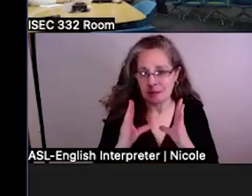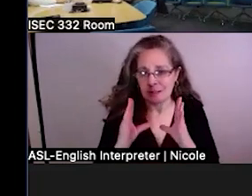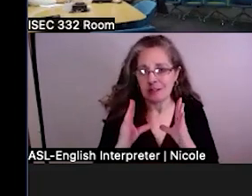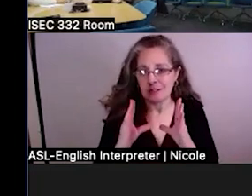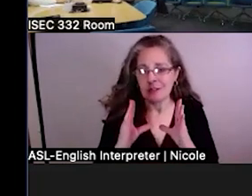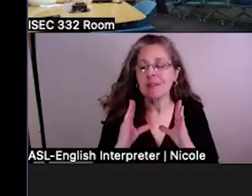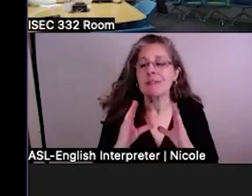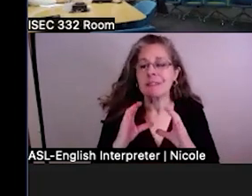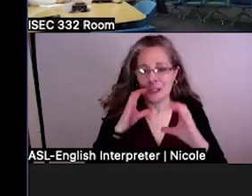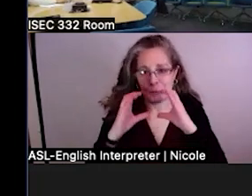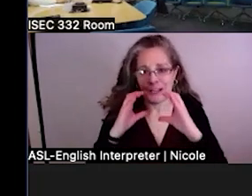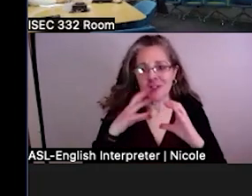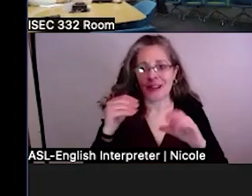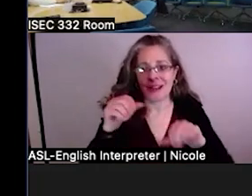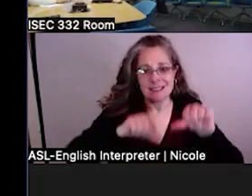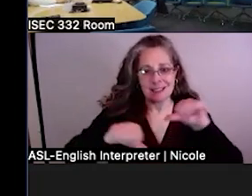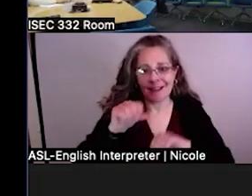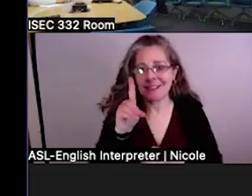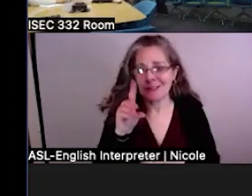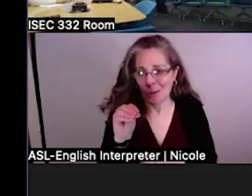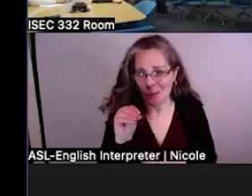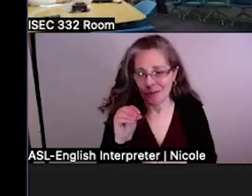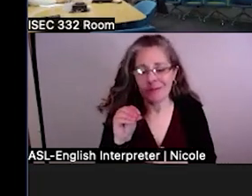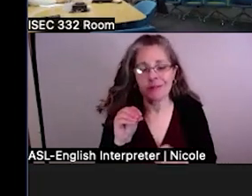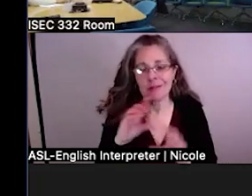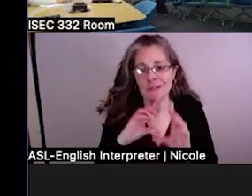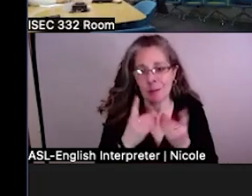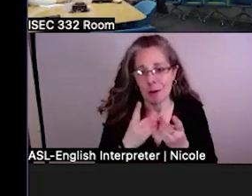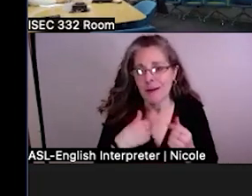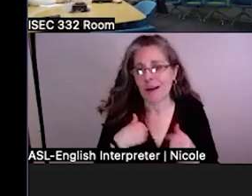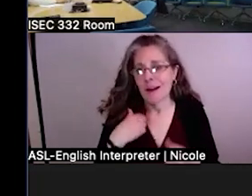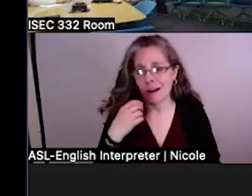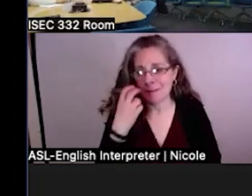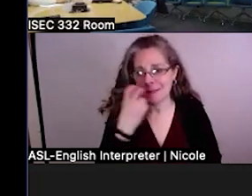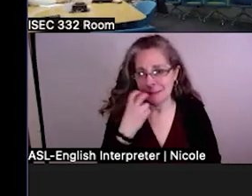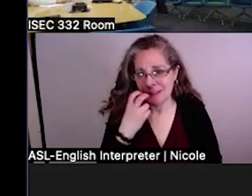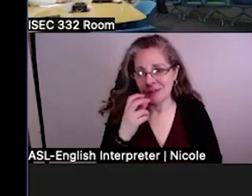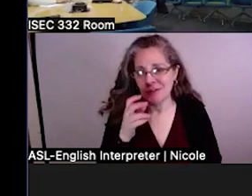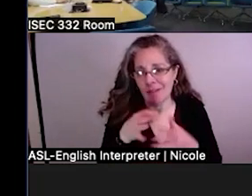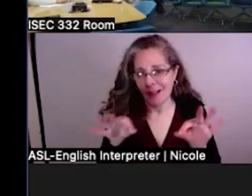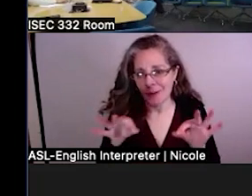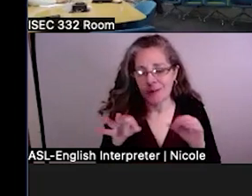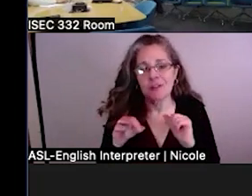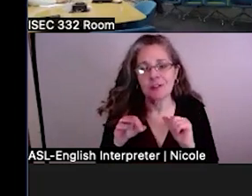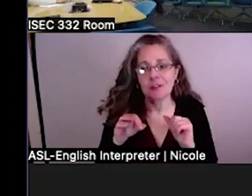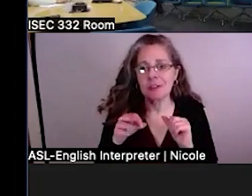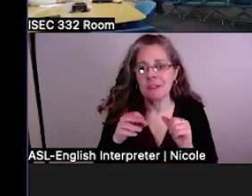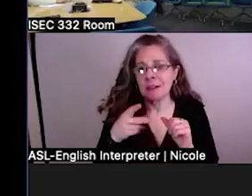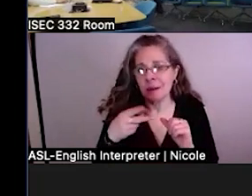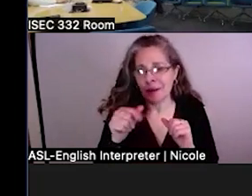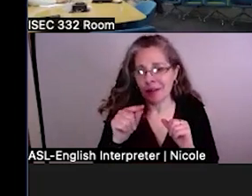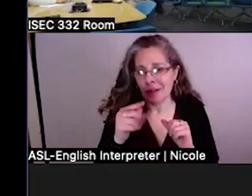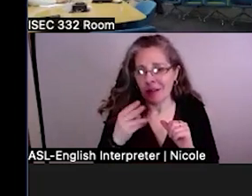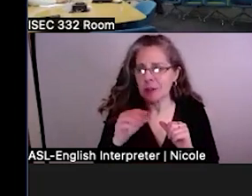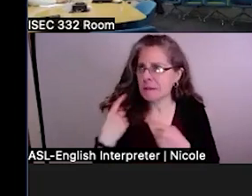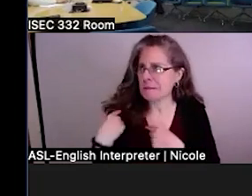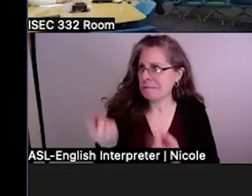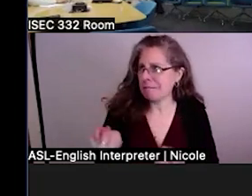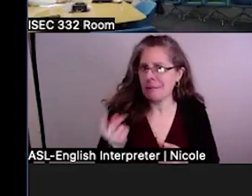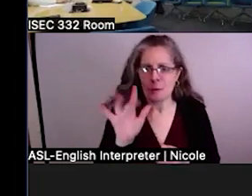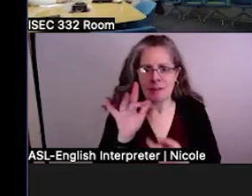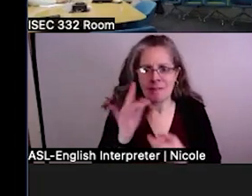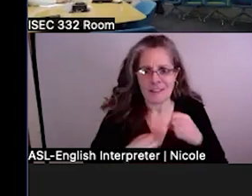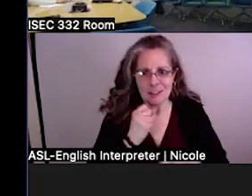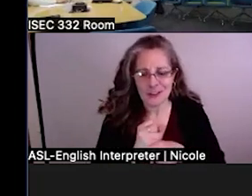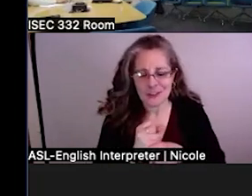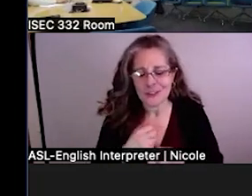Communication Science and Disorders Department. I'm a speech language pathologist, and I've practiced for a little over 25 years. And I